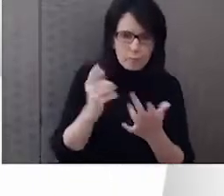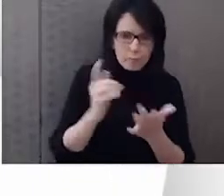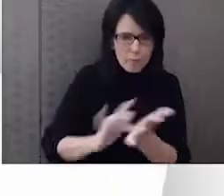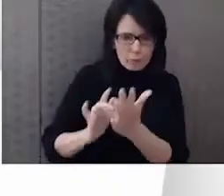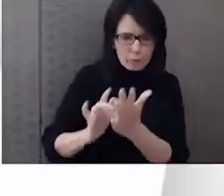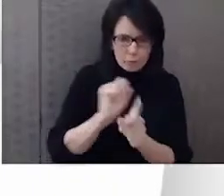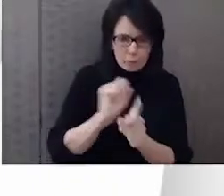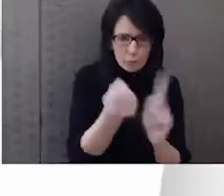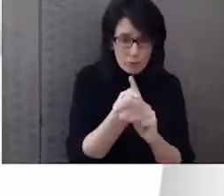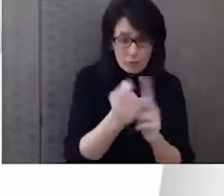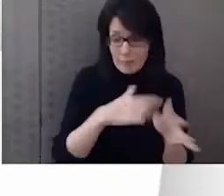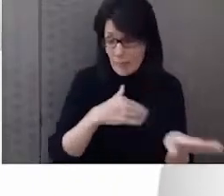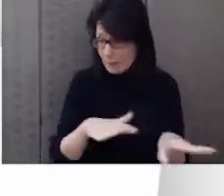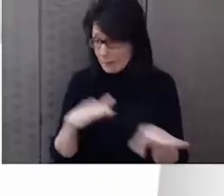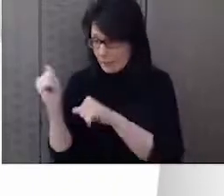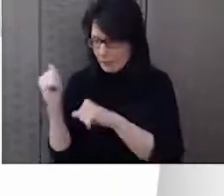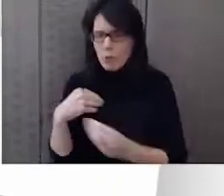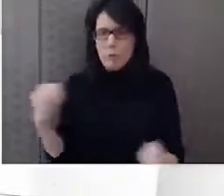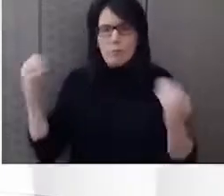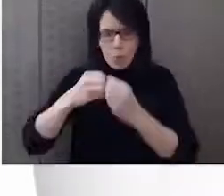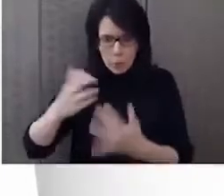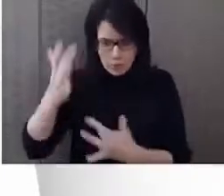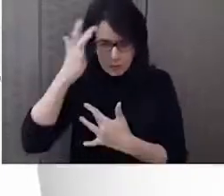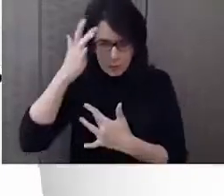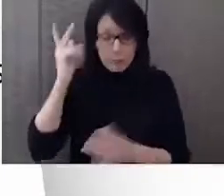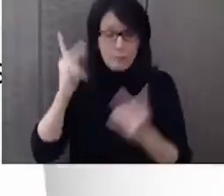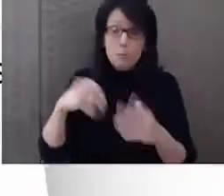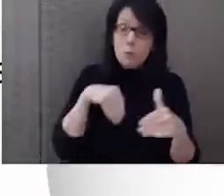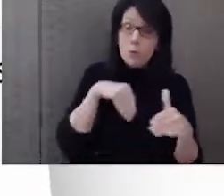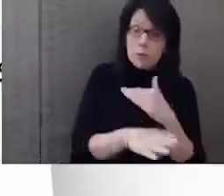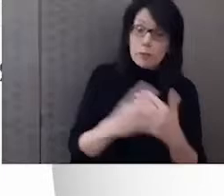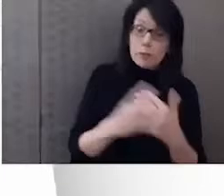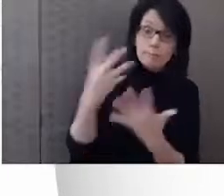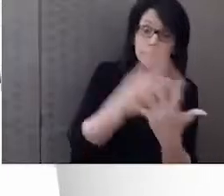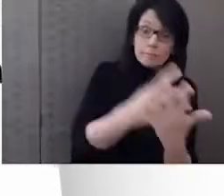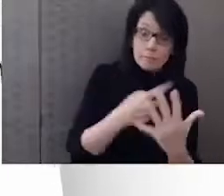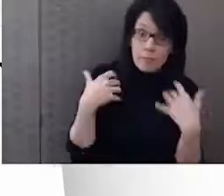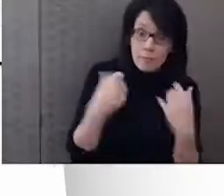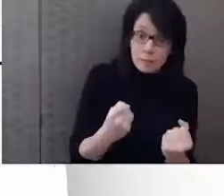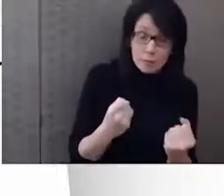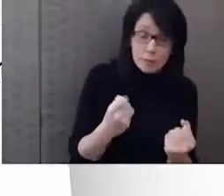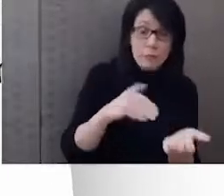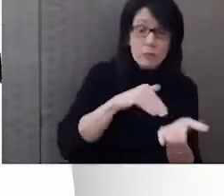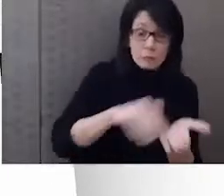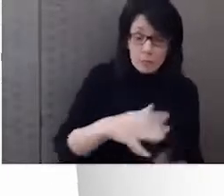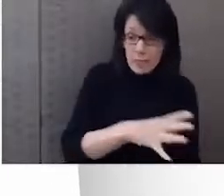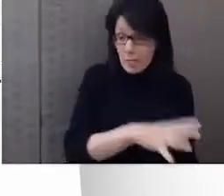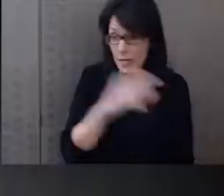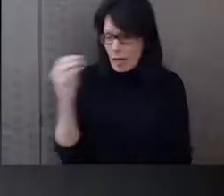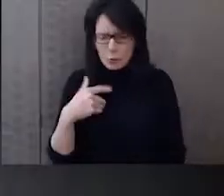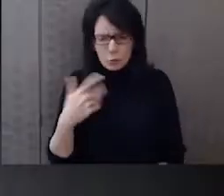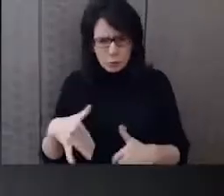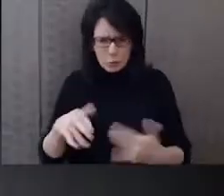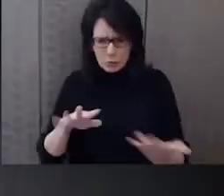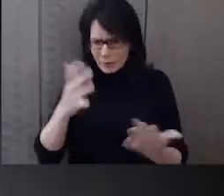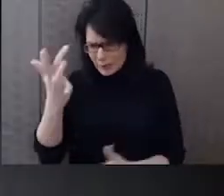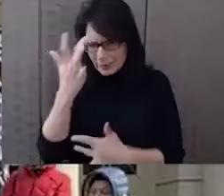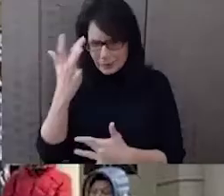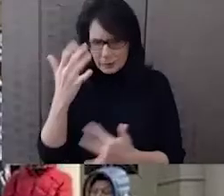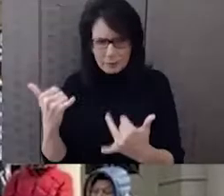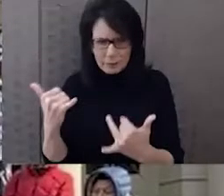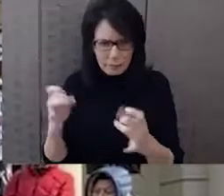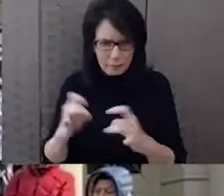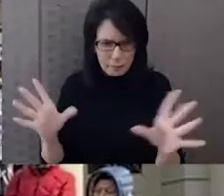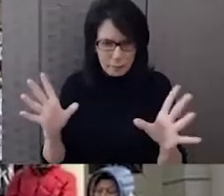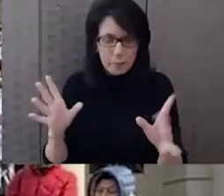healthy come out sick. There have been countless deaths, many of which have been found by medical experts to be avoidable.